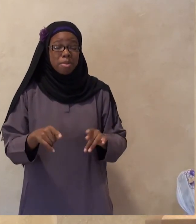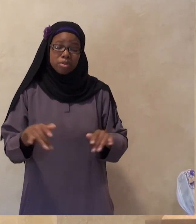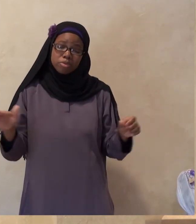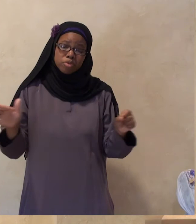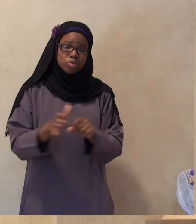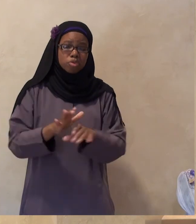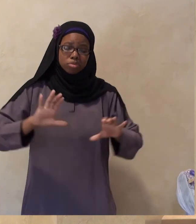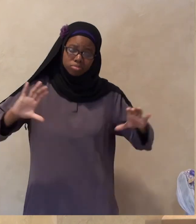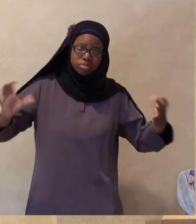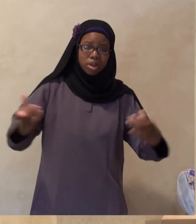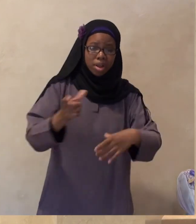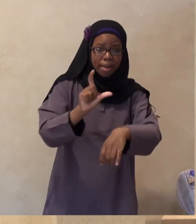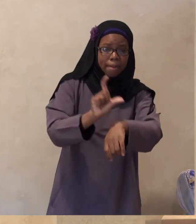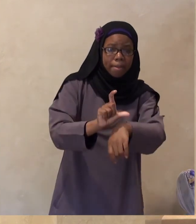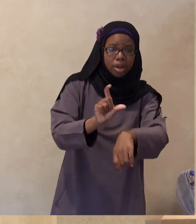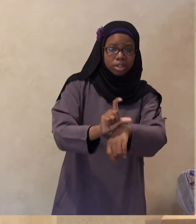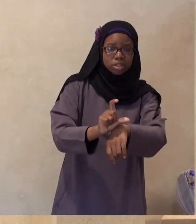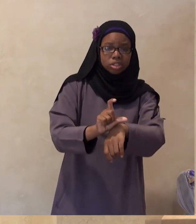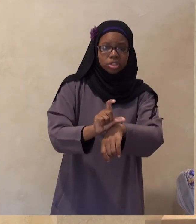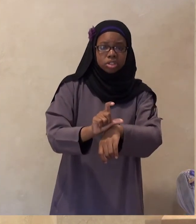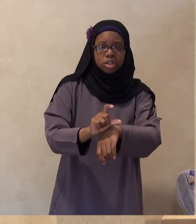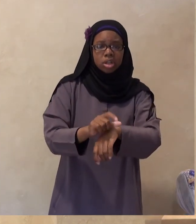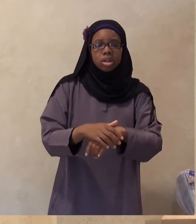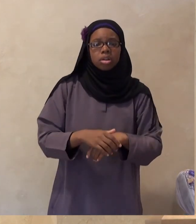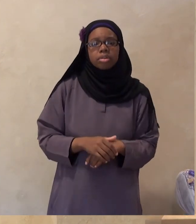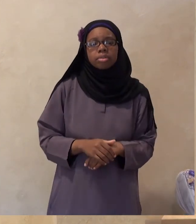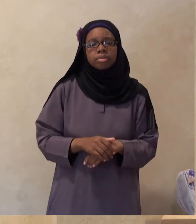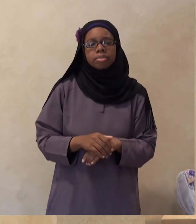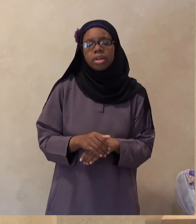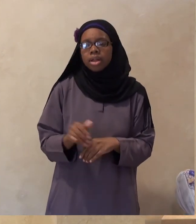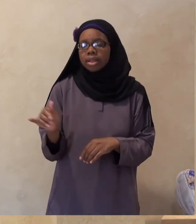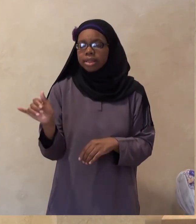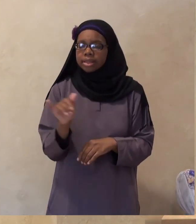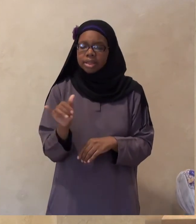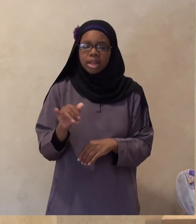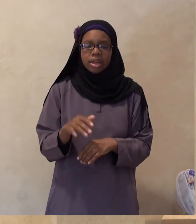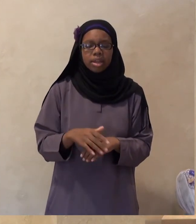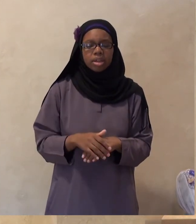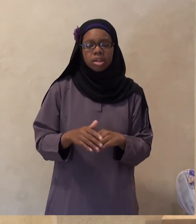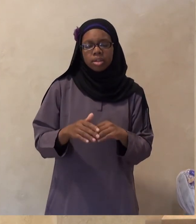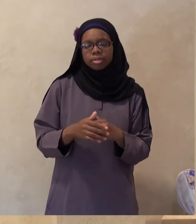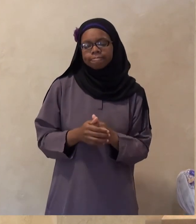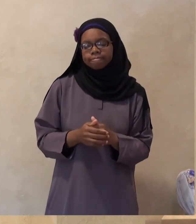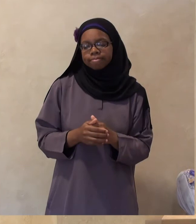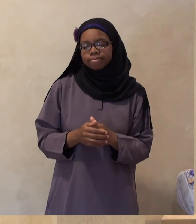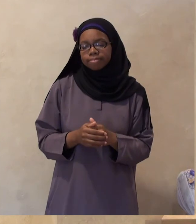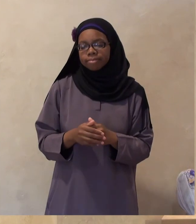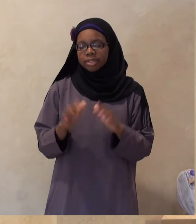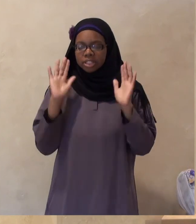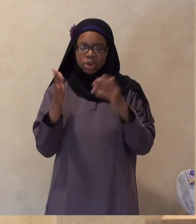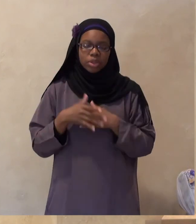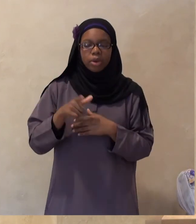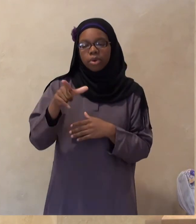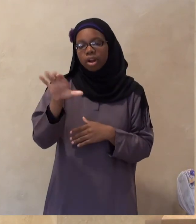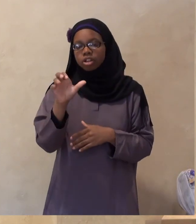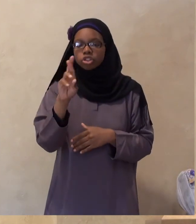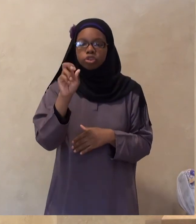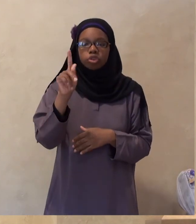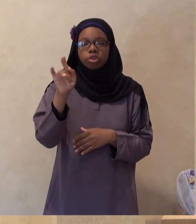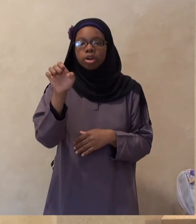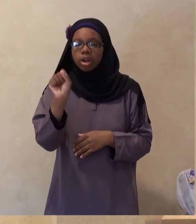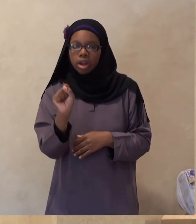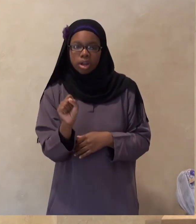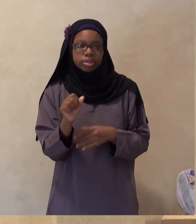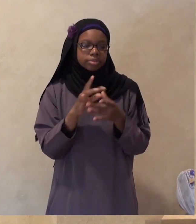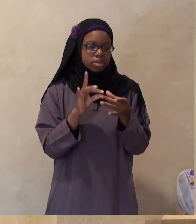in the masjid upon the fixed prayer, like upon a salat with a 100 rakats and reciting